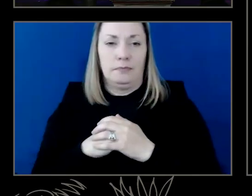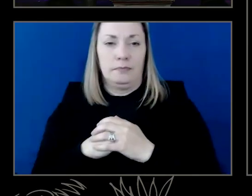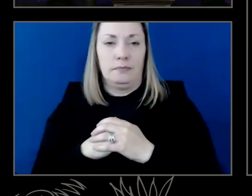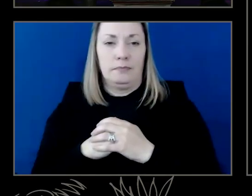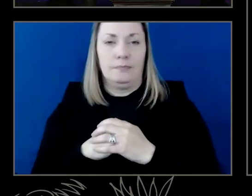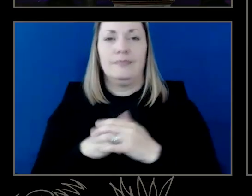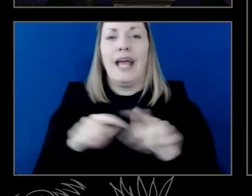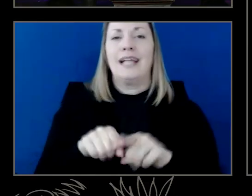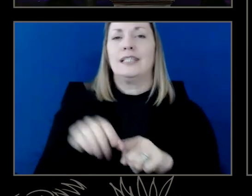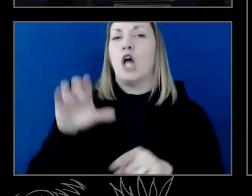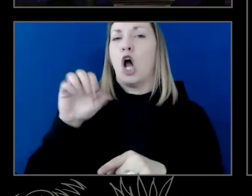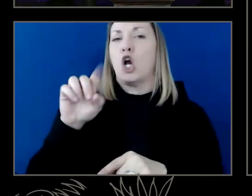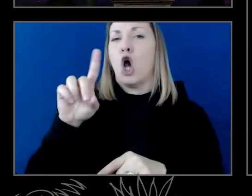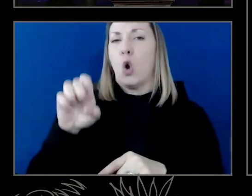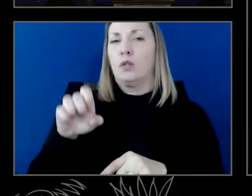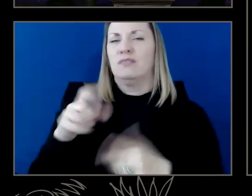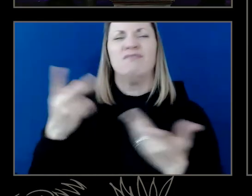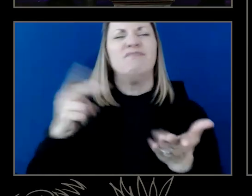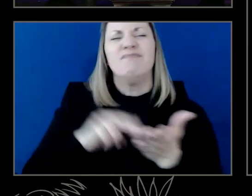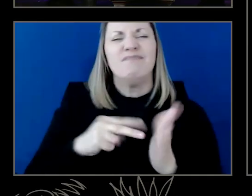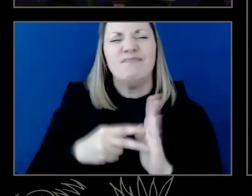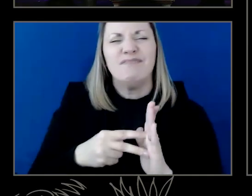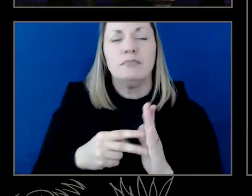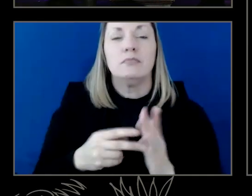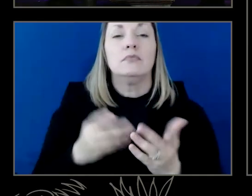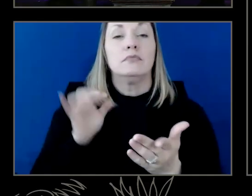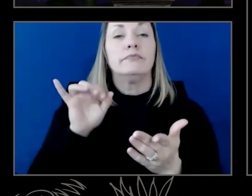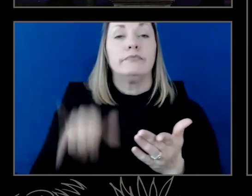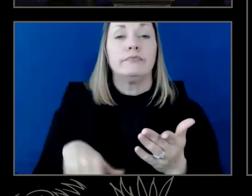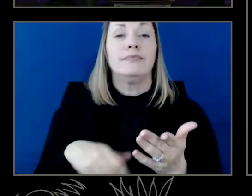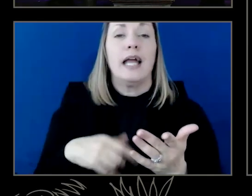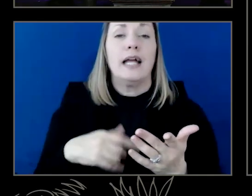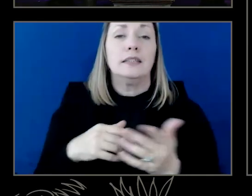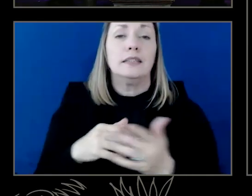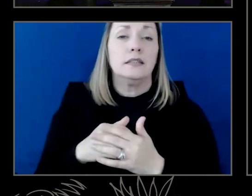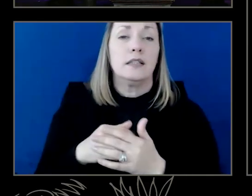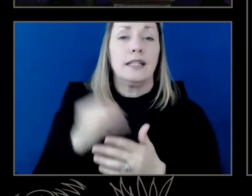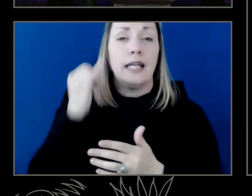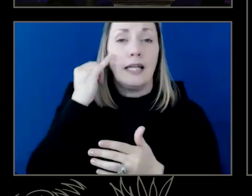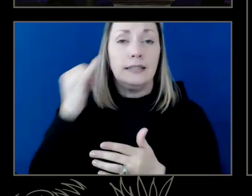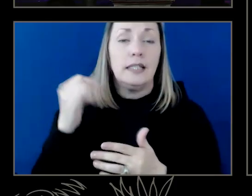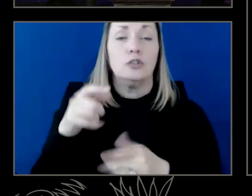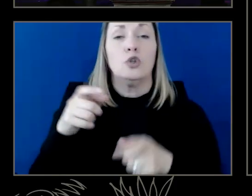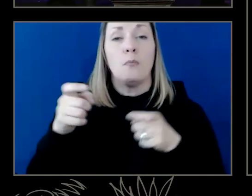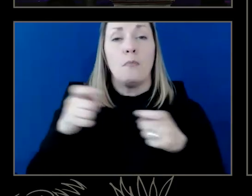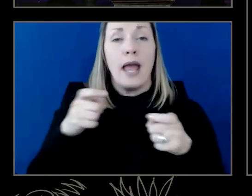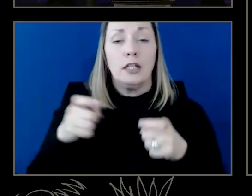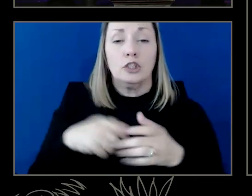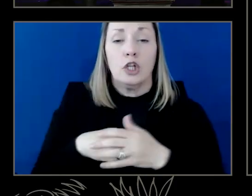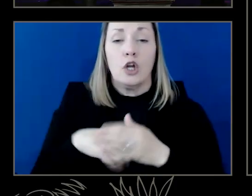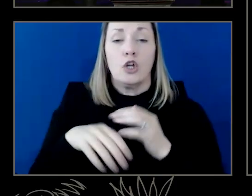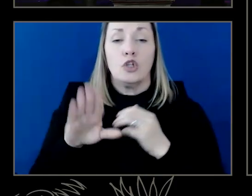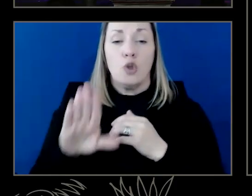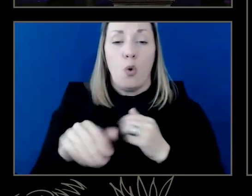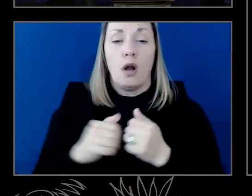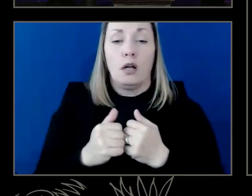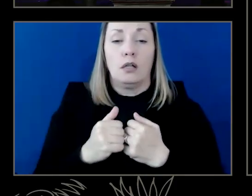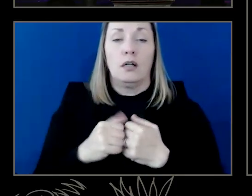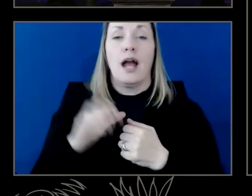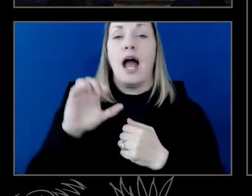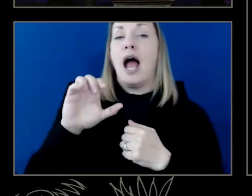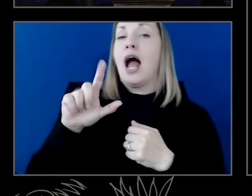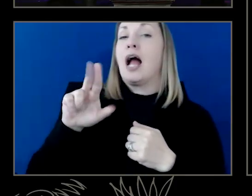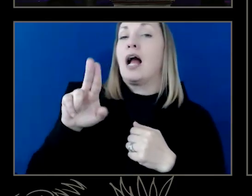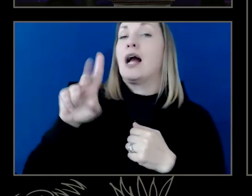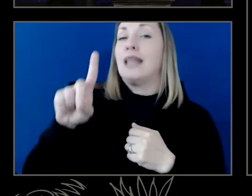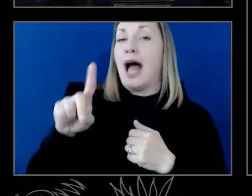So, what is that? Infrastructure as code is the idea that you manage your cloud resources in the same way you